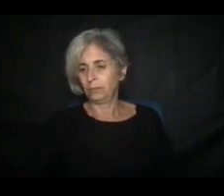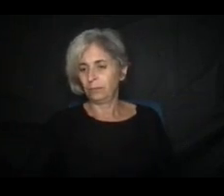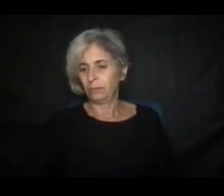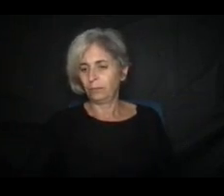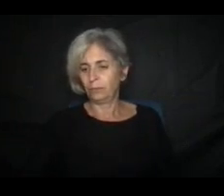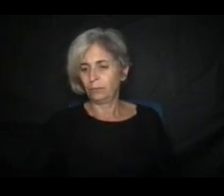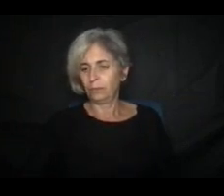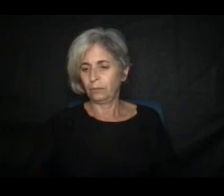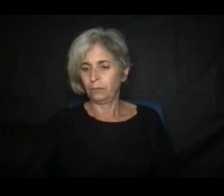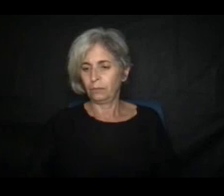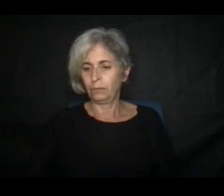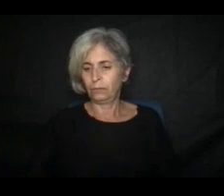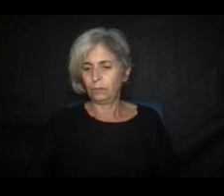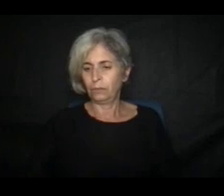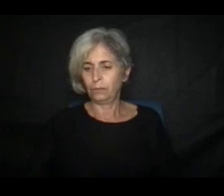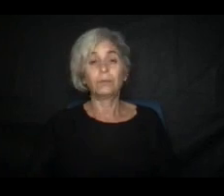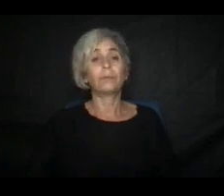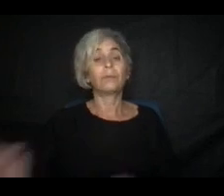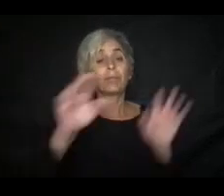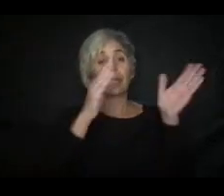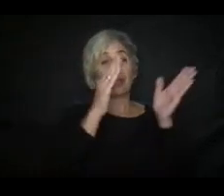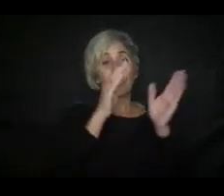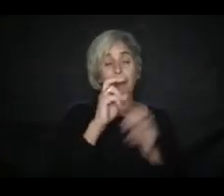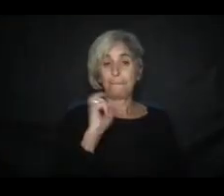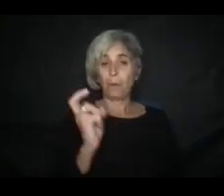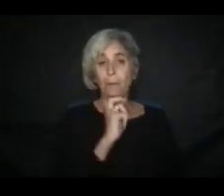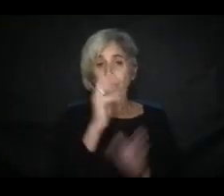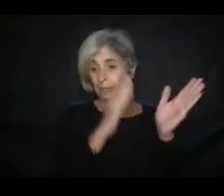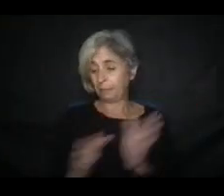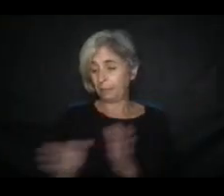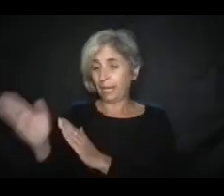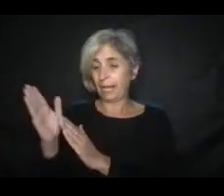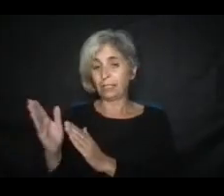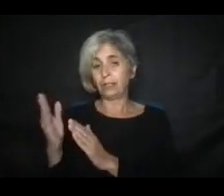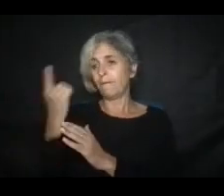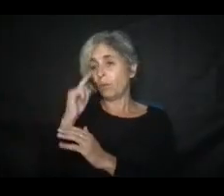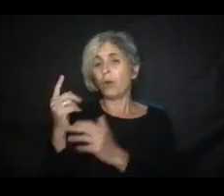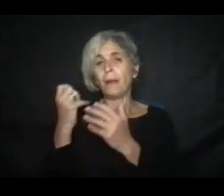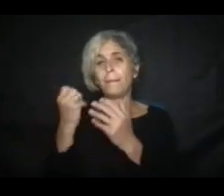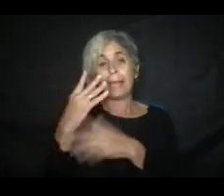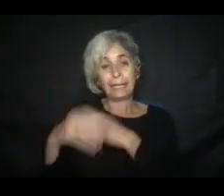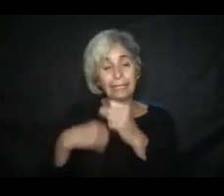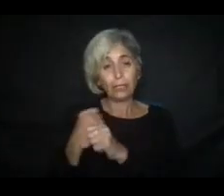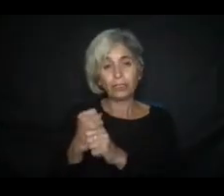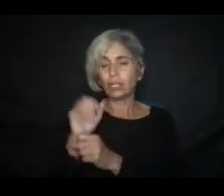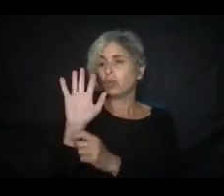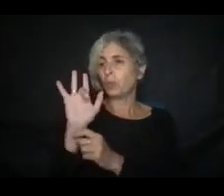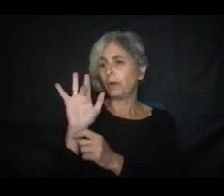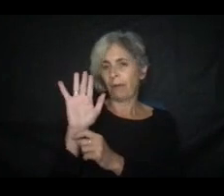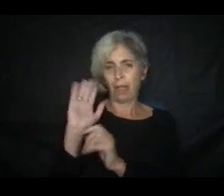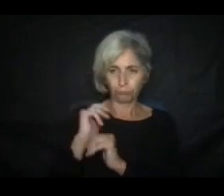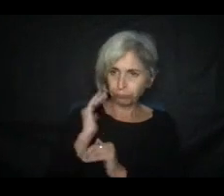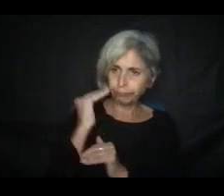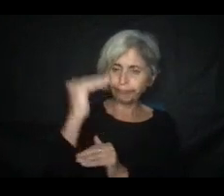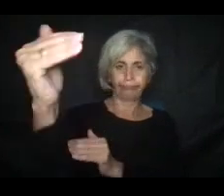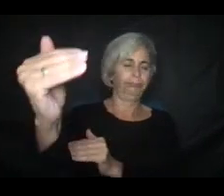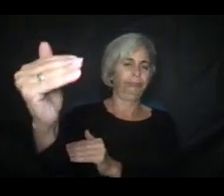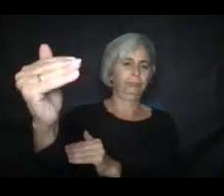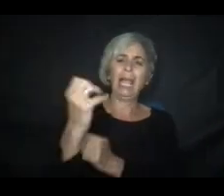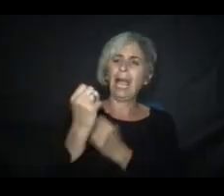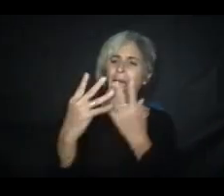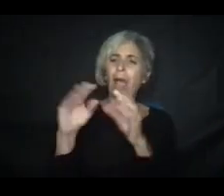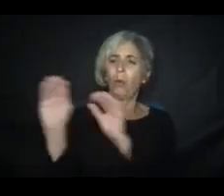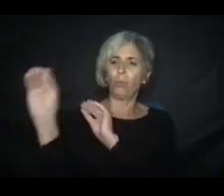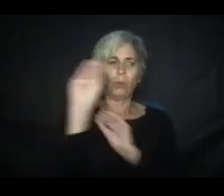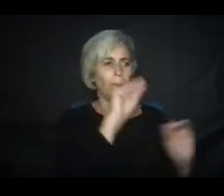So the mobility plan is a vision over the next 25 years for how people are going to move about and within the